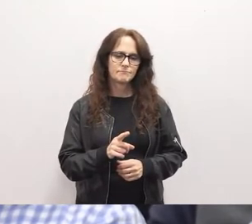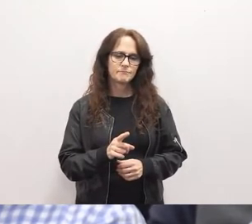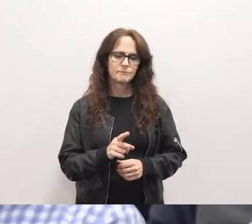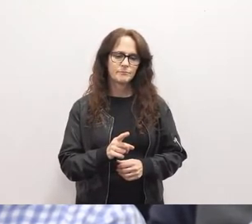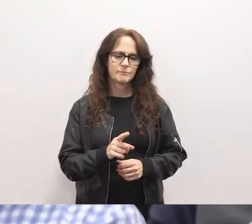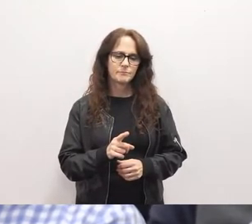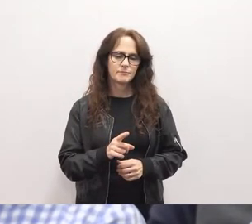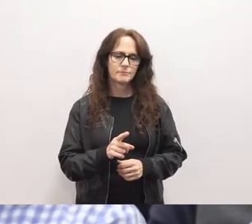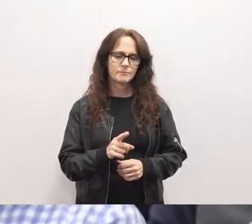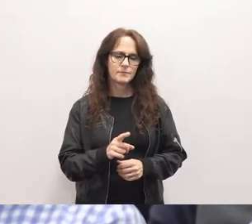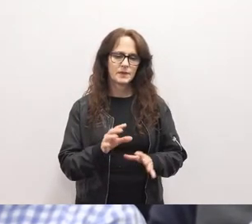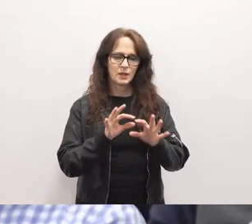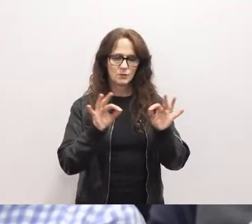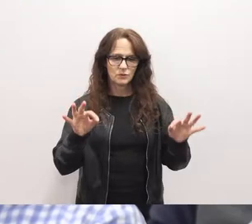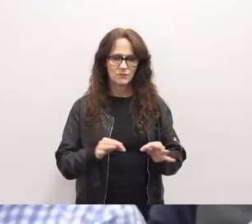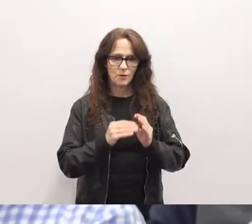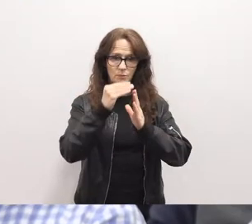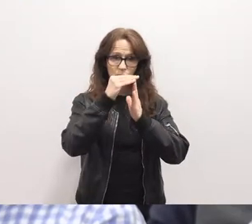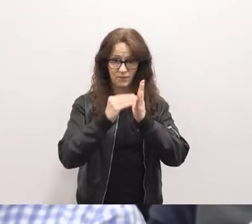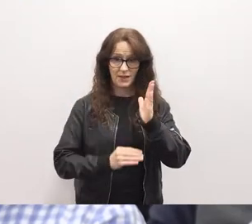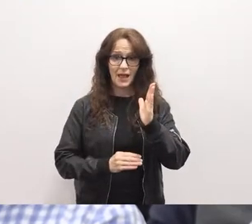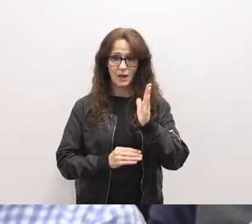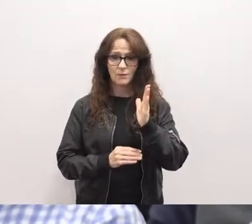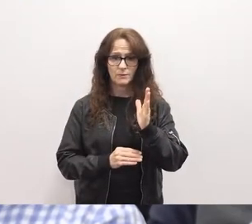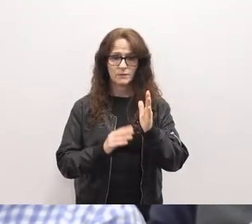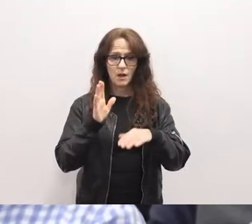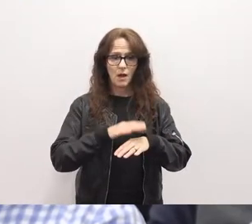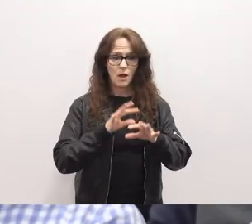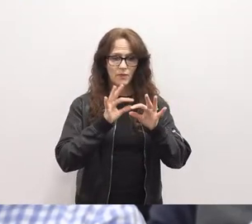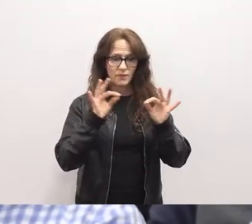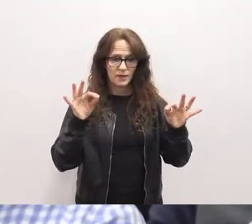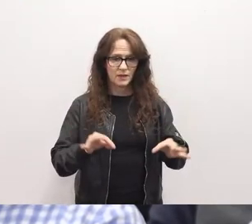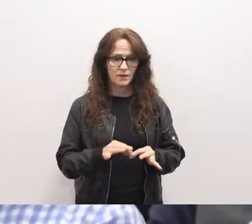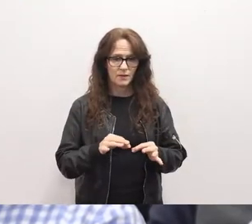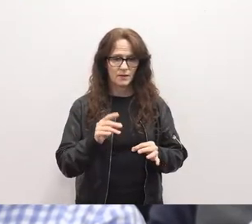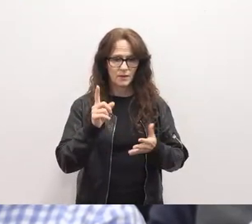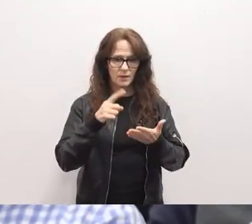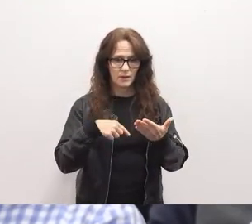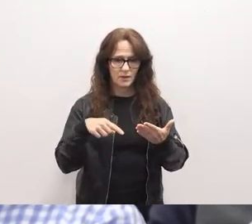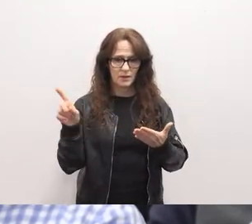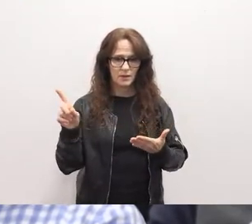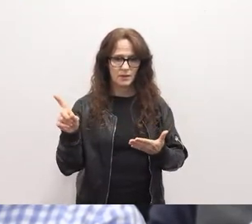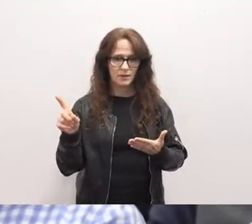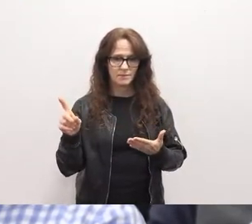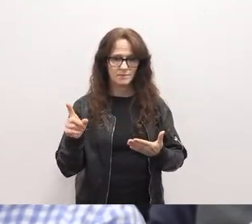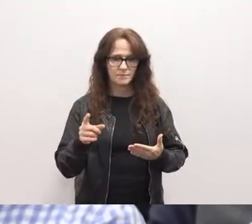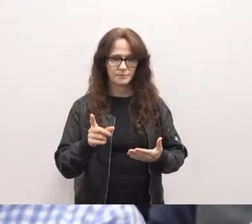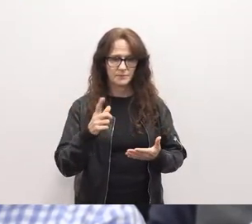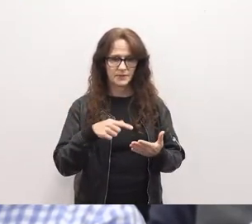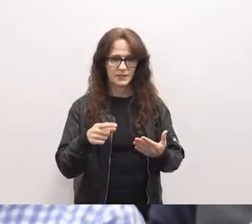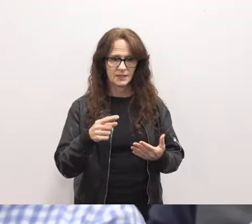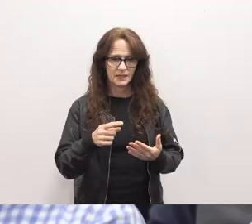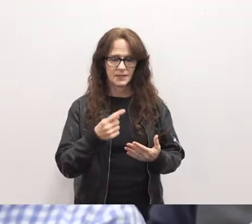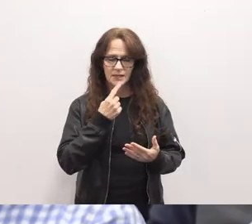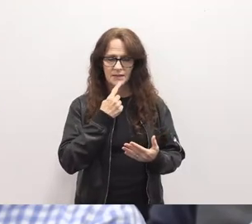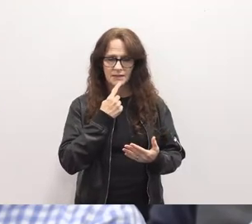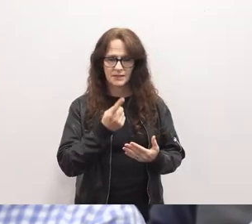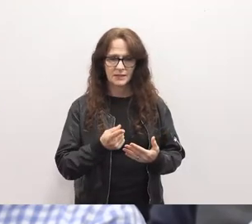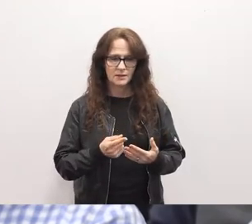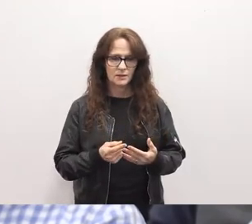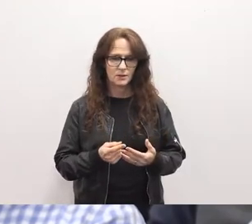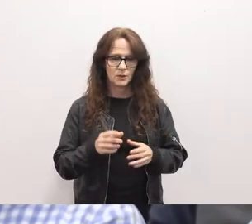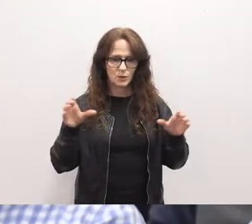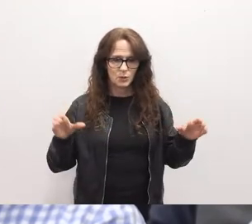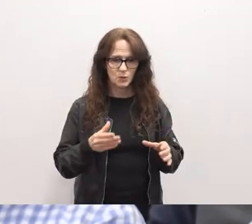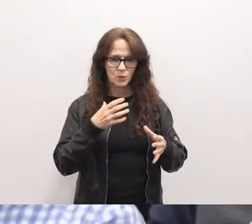there's a form you have to fill out when you retire. And on that form is a checkbox. And that checkbox says,